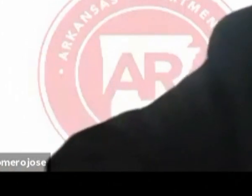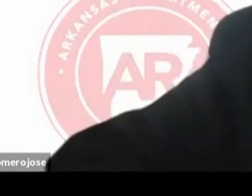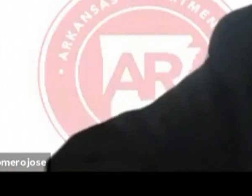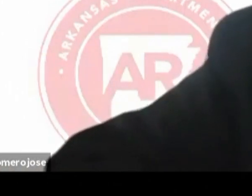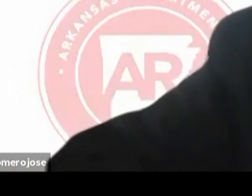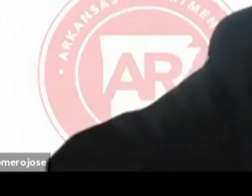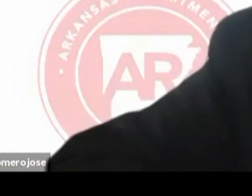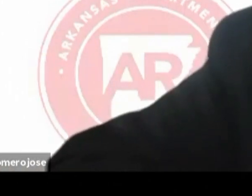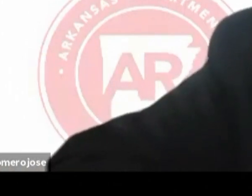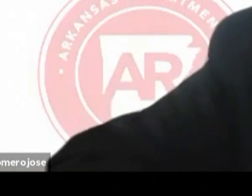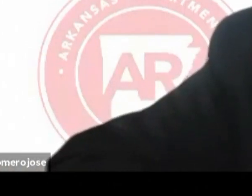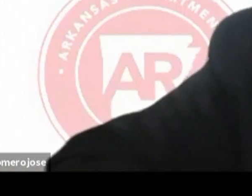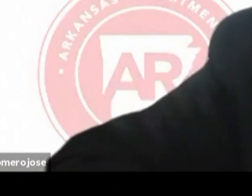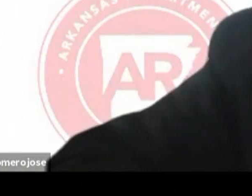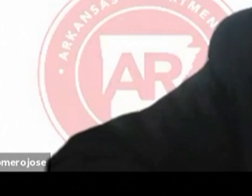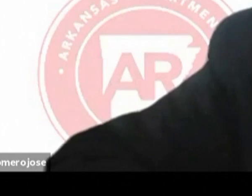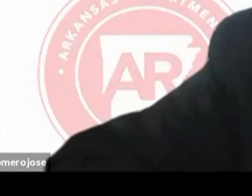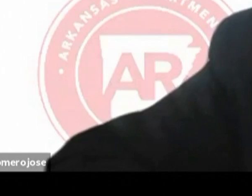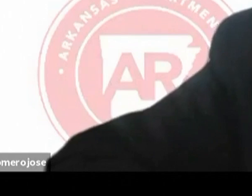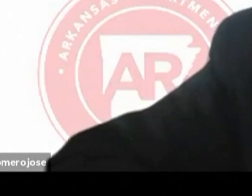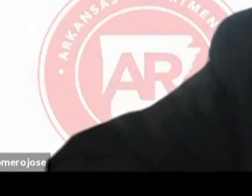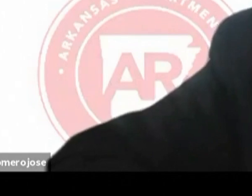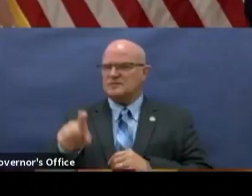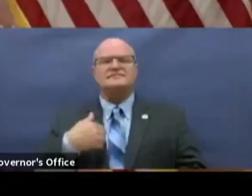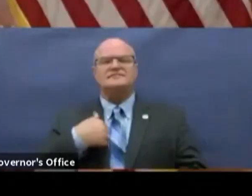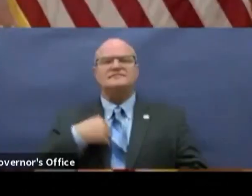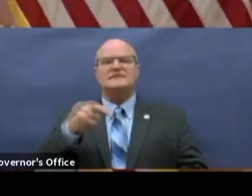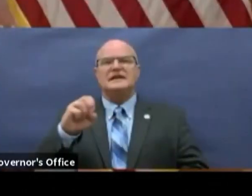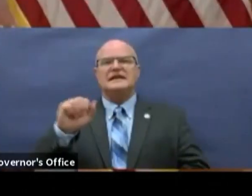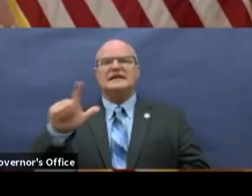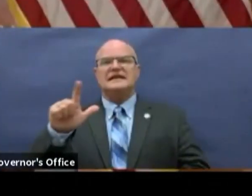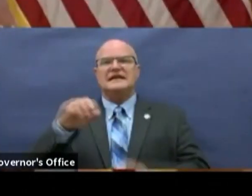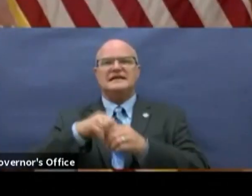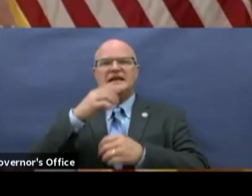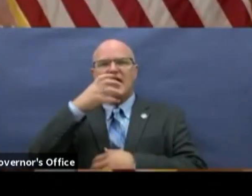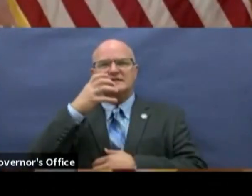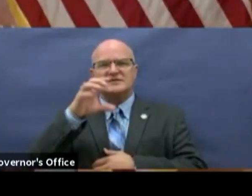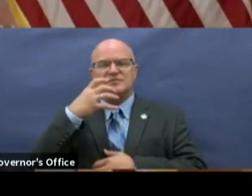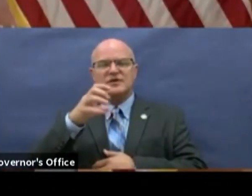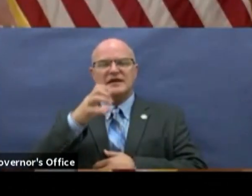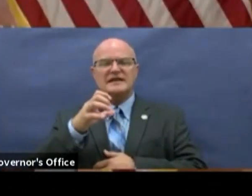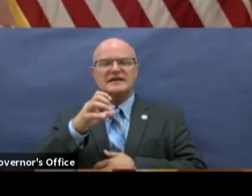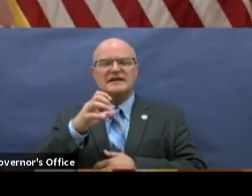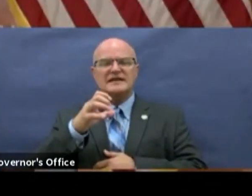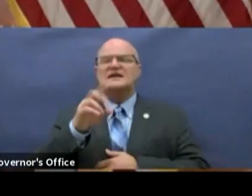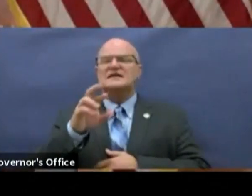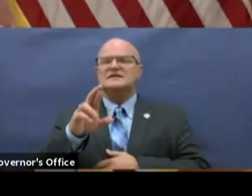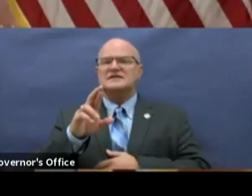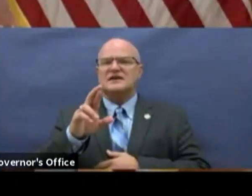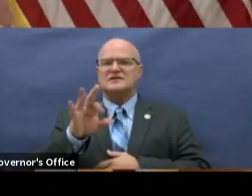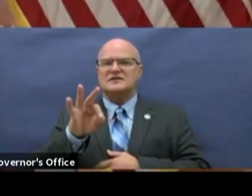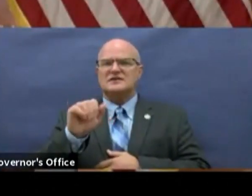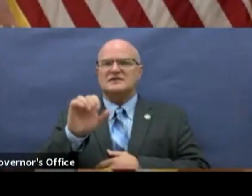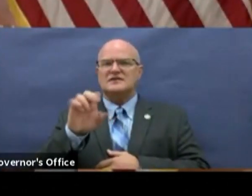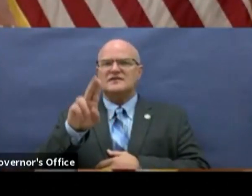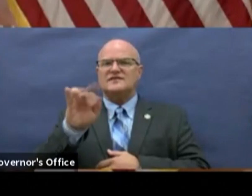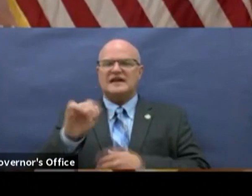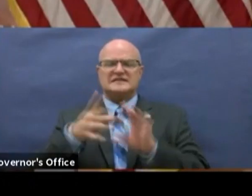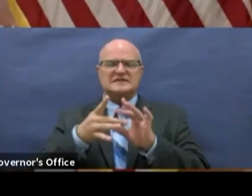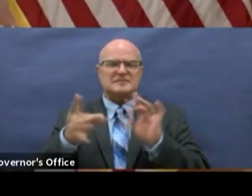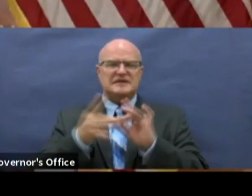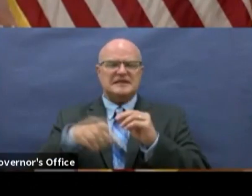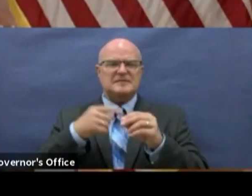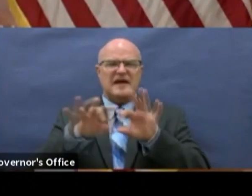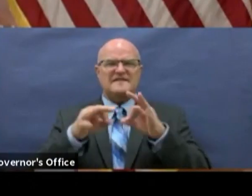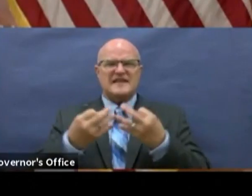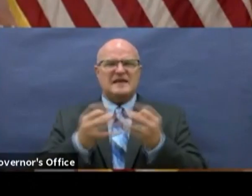Next question. Governor, it's Neil Glettner in Hot Springs. To the doctor's point, and Dr. Fauci mentioned over the weekend about family